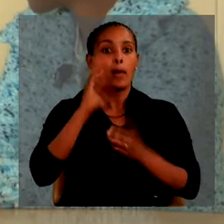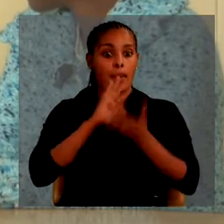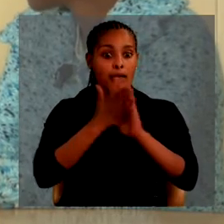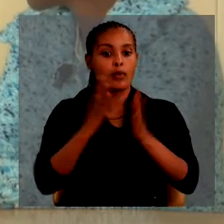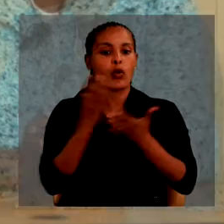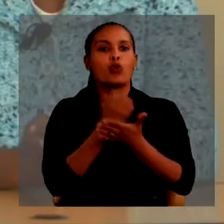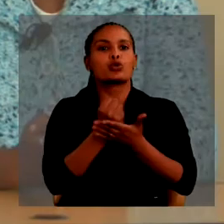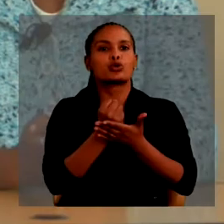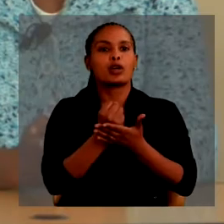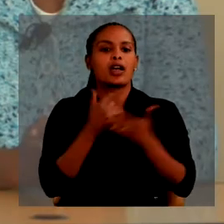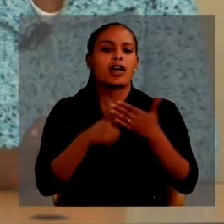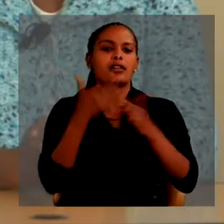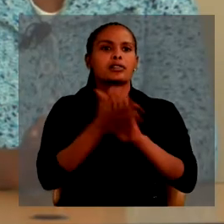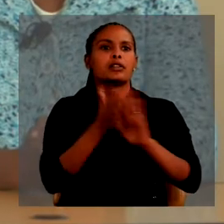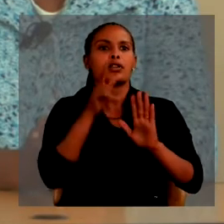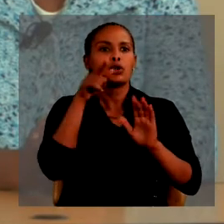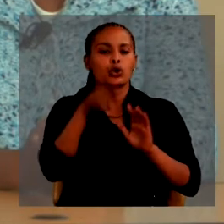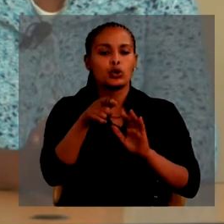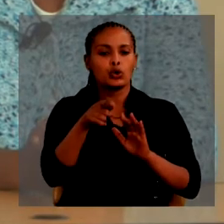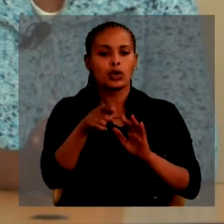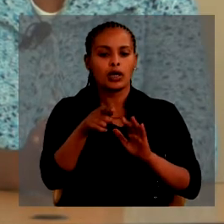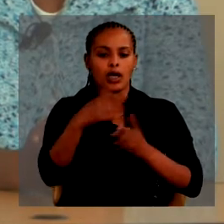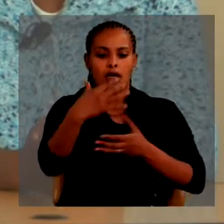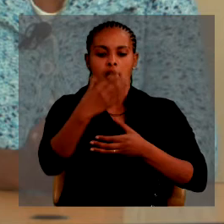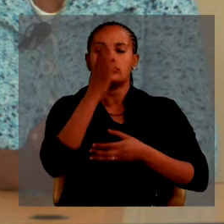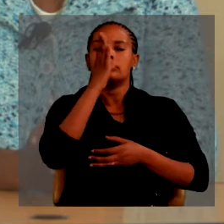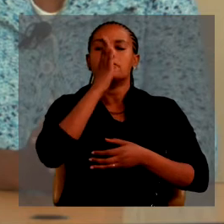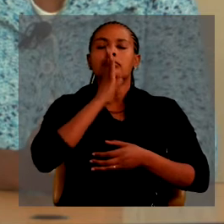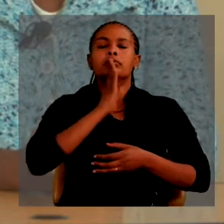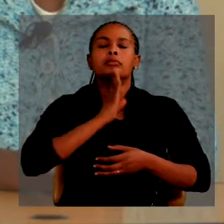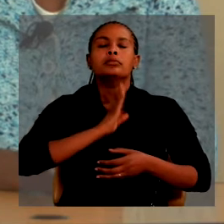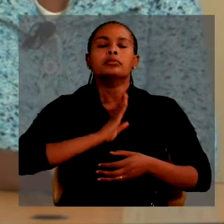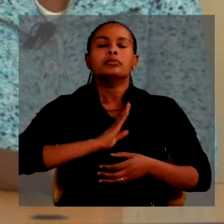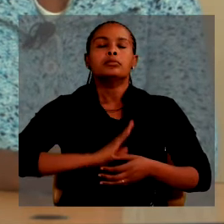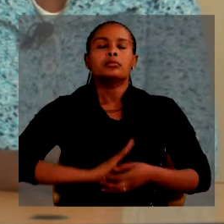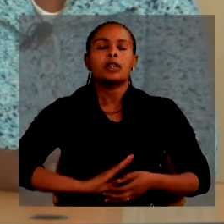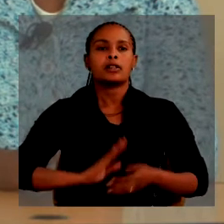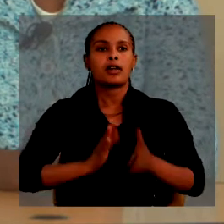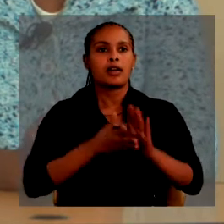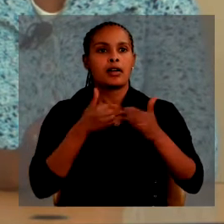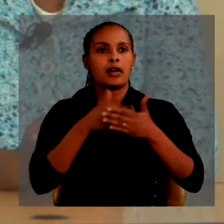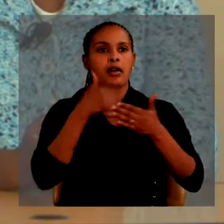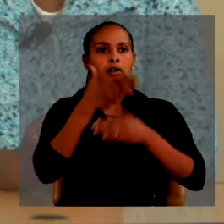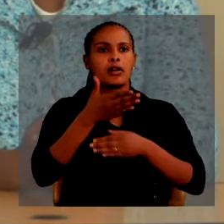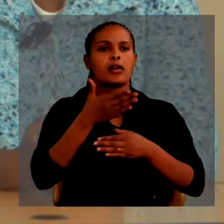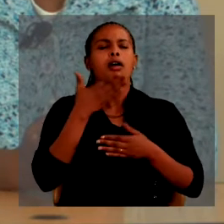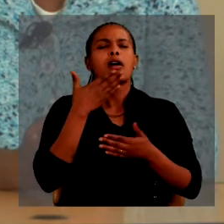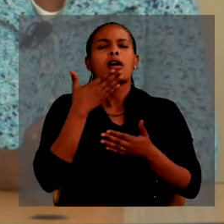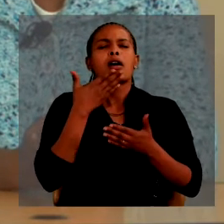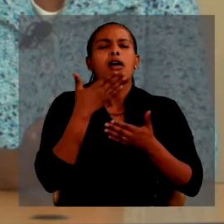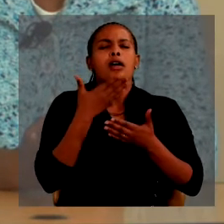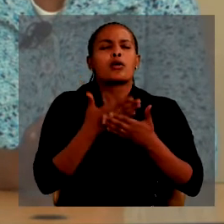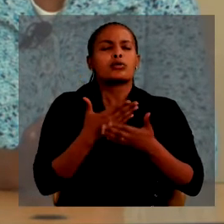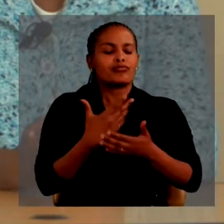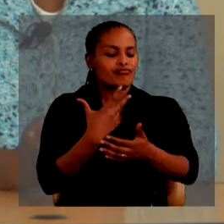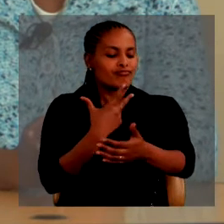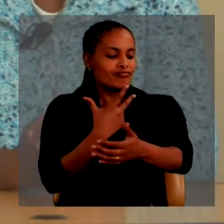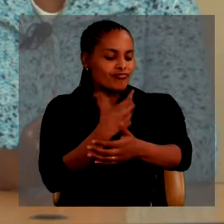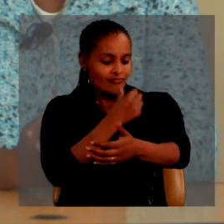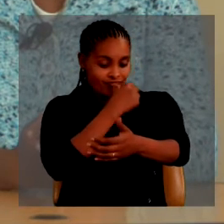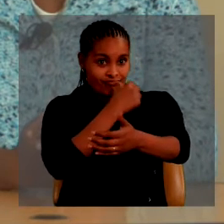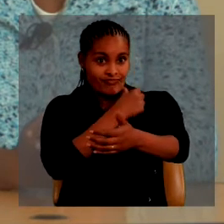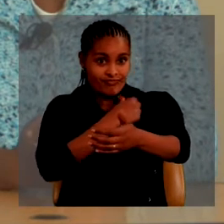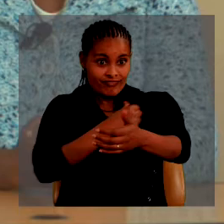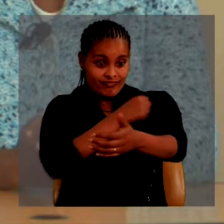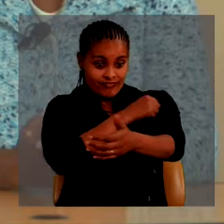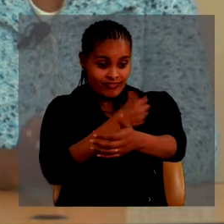produced. And then you take it in, you breathe it in, and it's a good anesthesia. Do